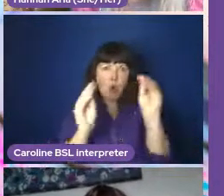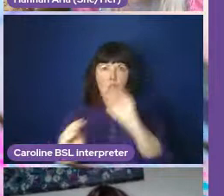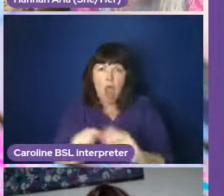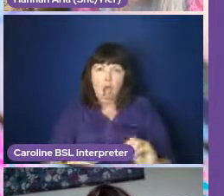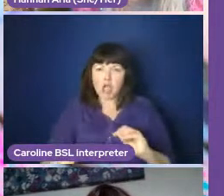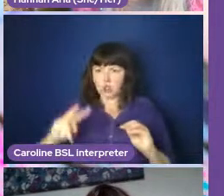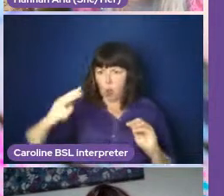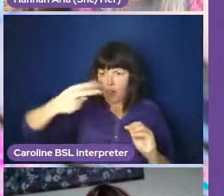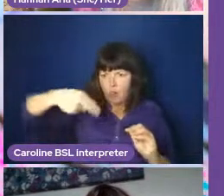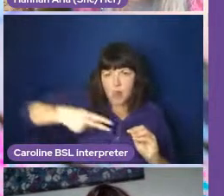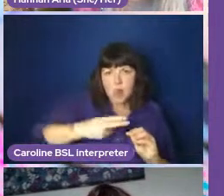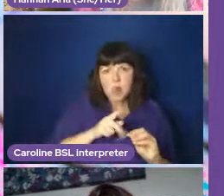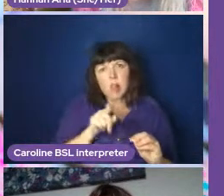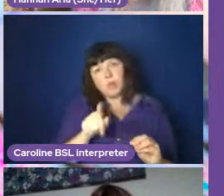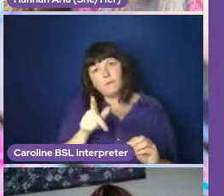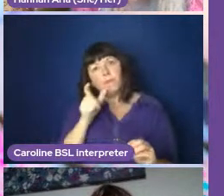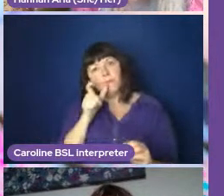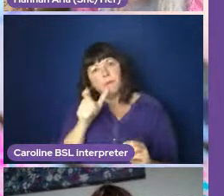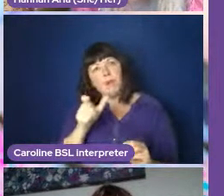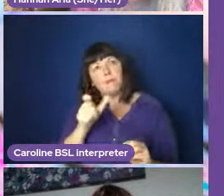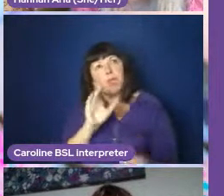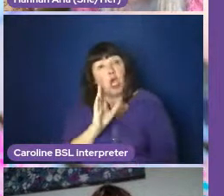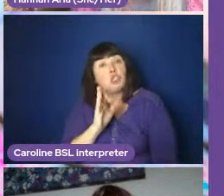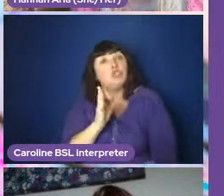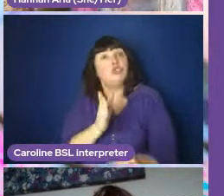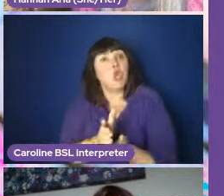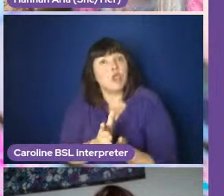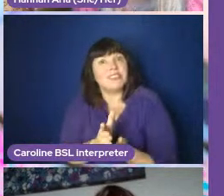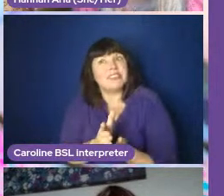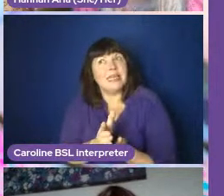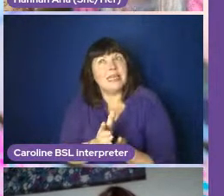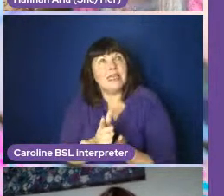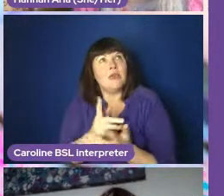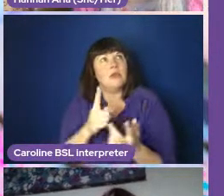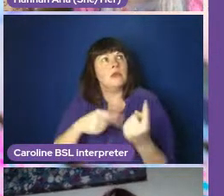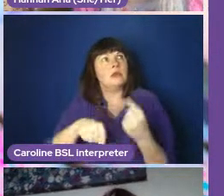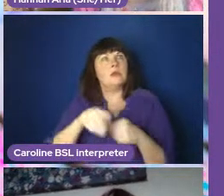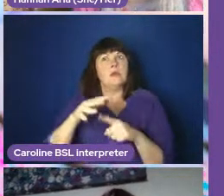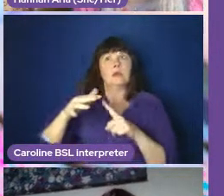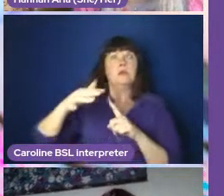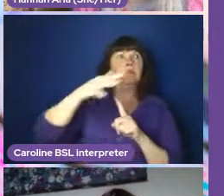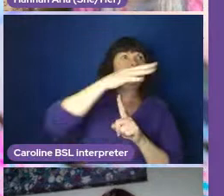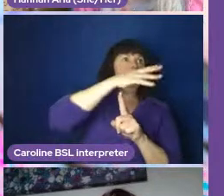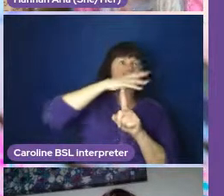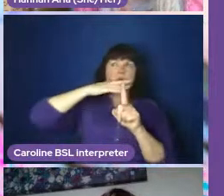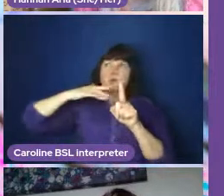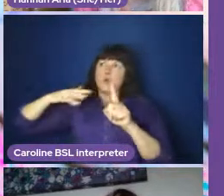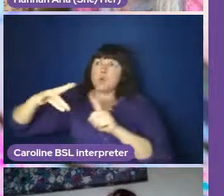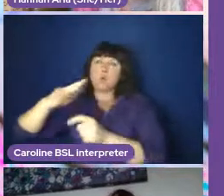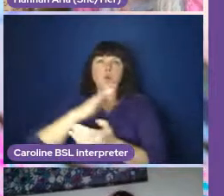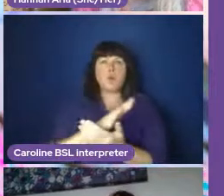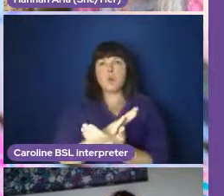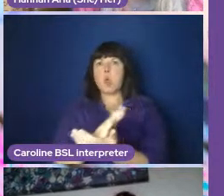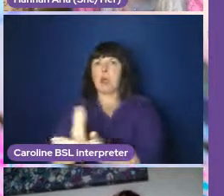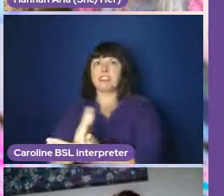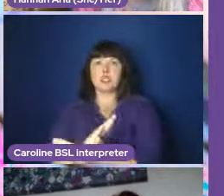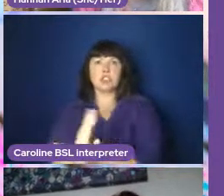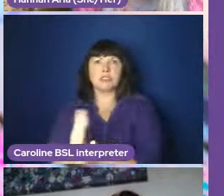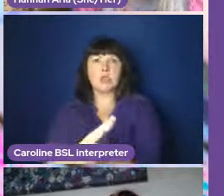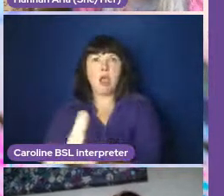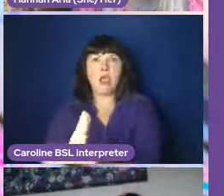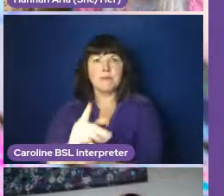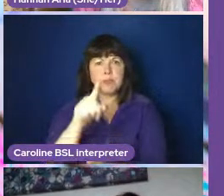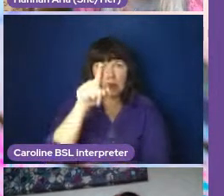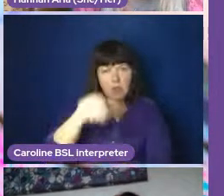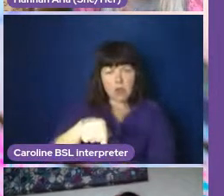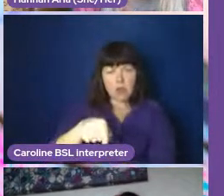one phrase there: certainty in uncertain times. And I felt that everything I was collecting was my little routine,